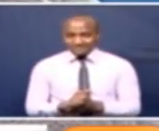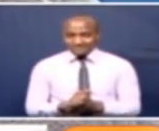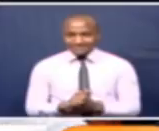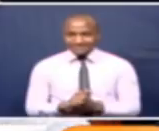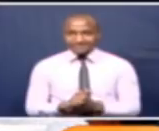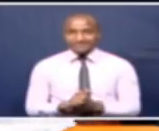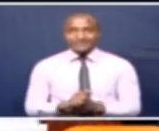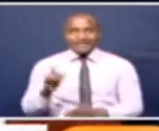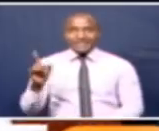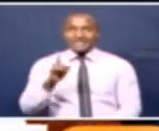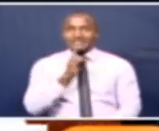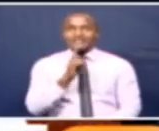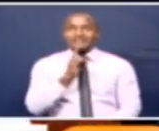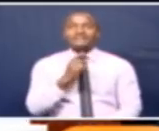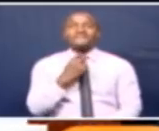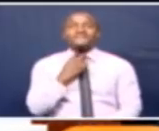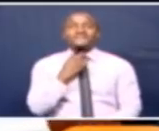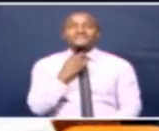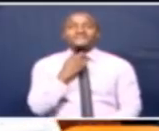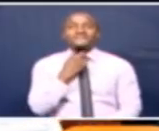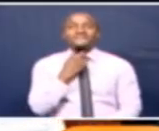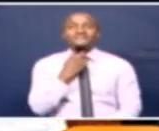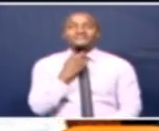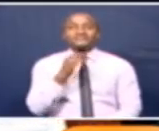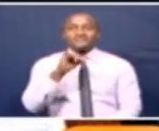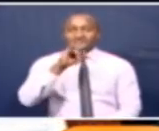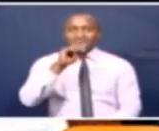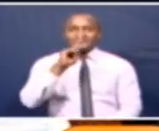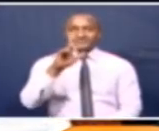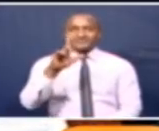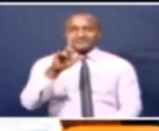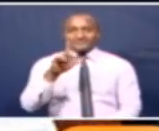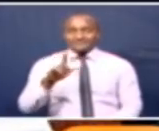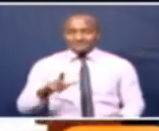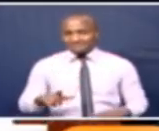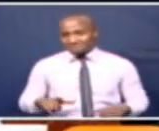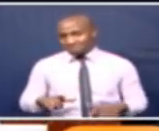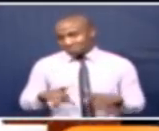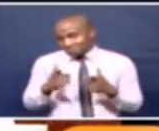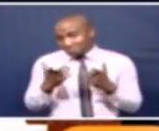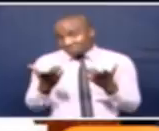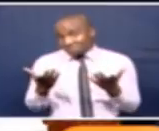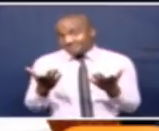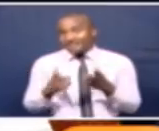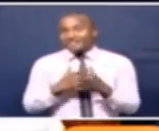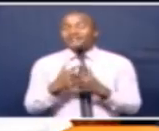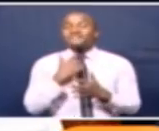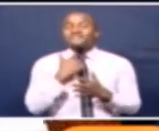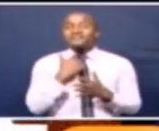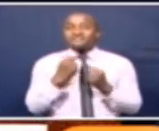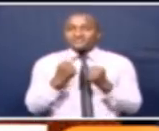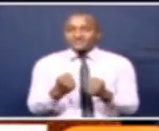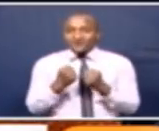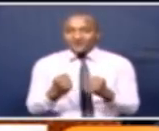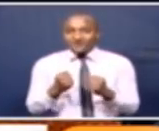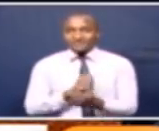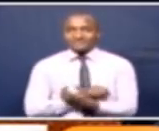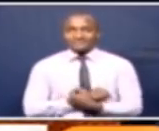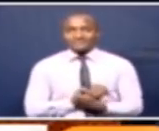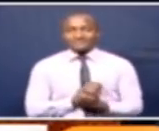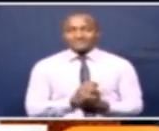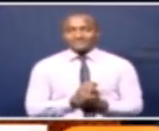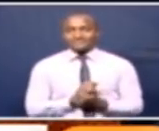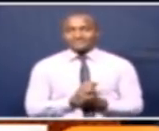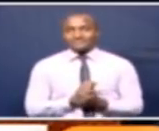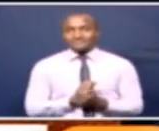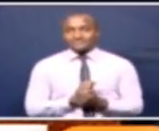He really says that. What does he say? This is Jeff Koinange live. With that hoarse voice, I love it. I love it. And I'm